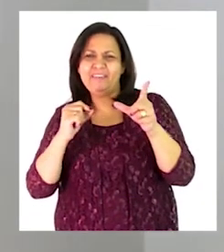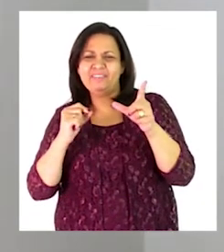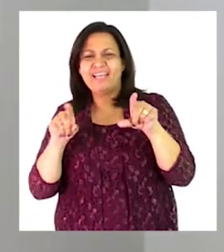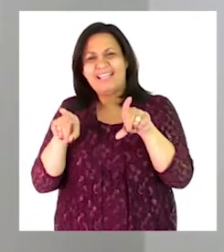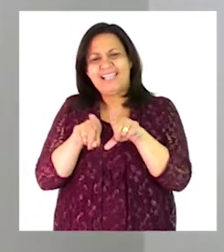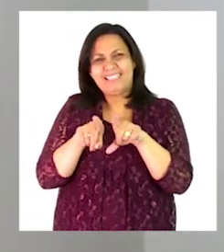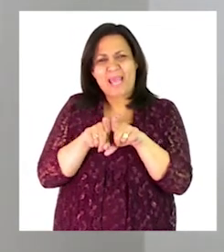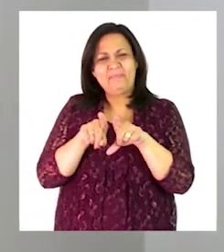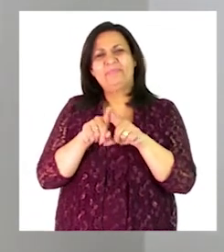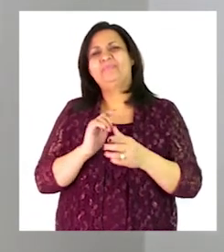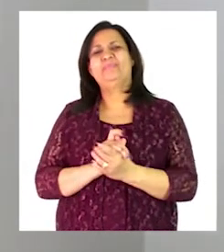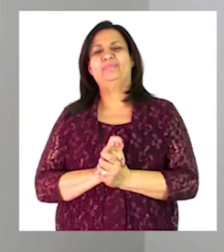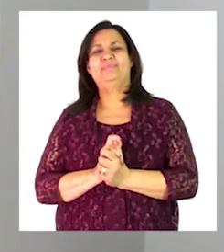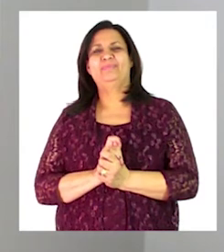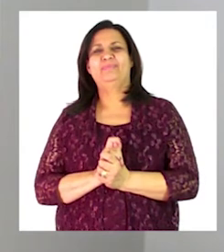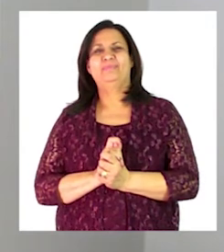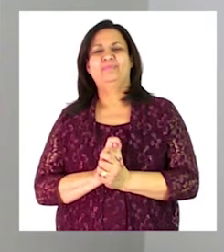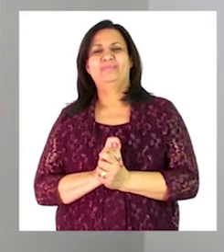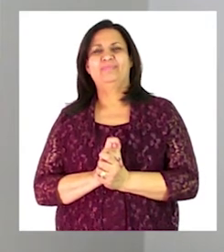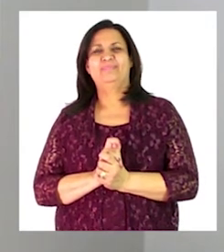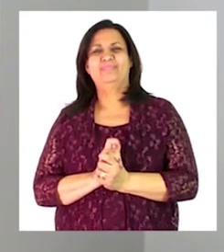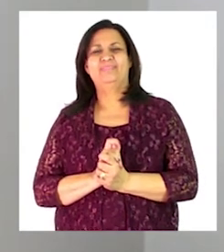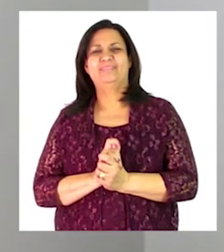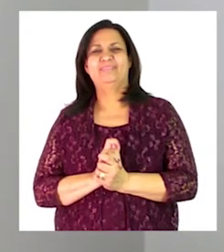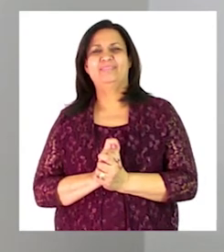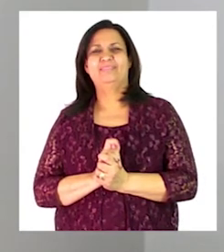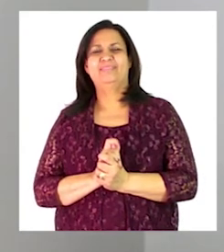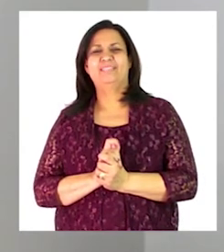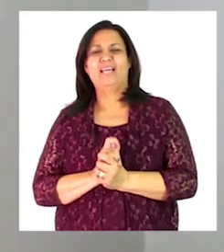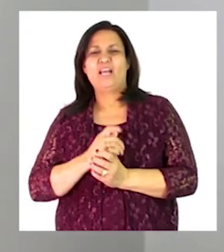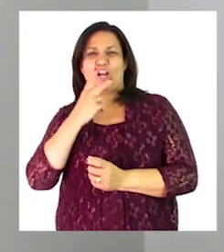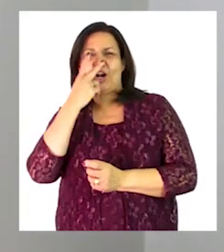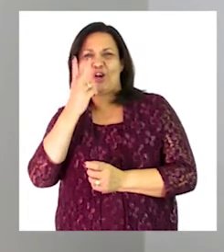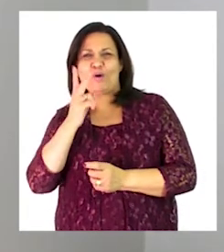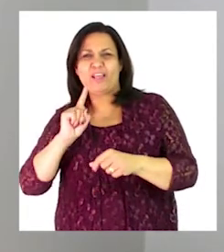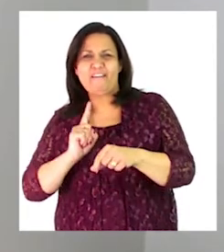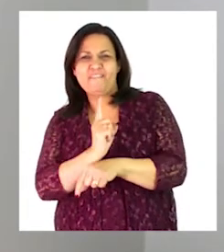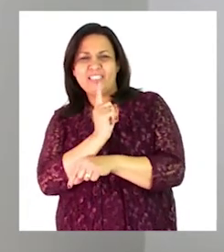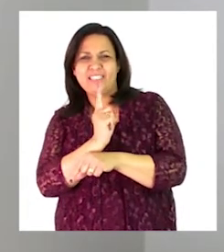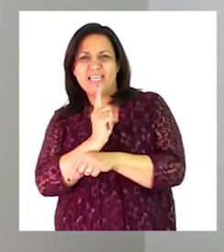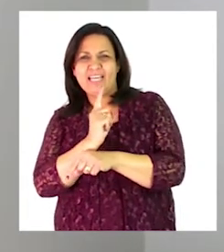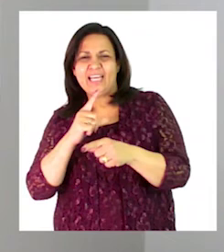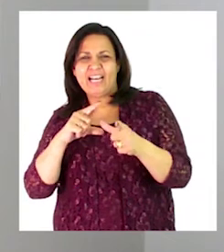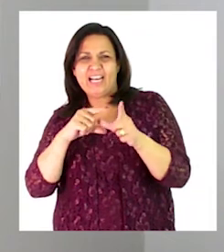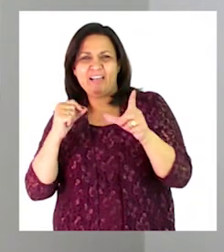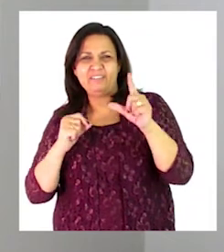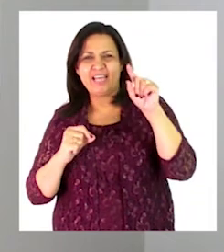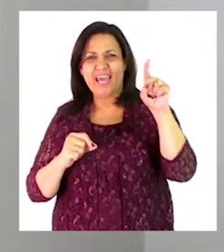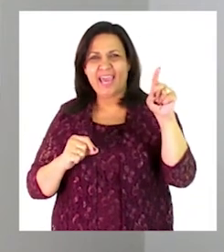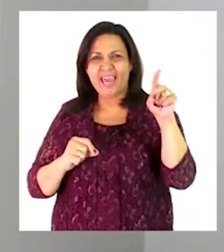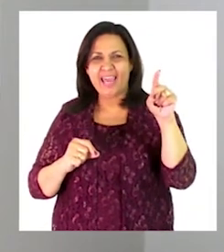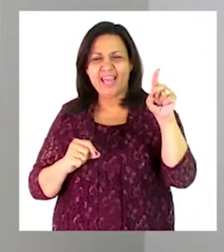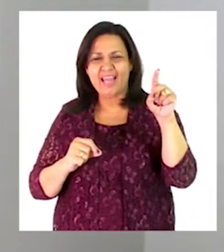leaves. Now we will be able to look at the first leaves that we have